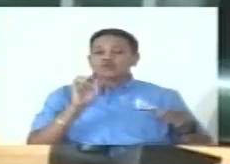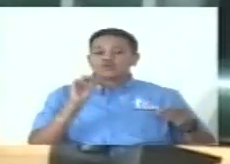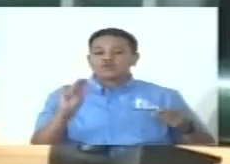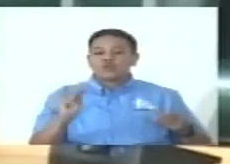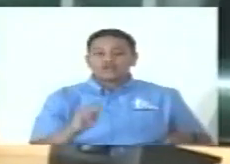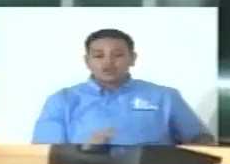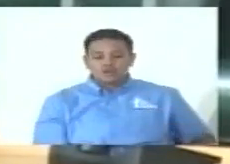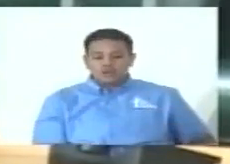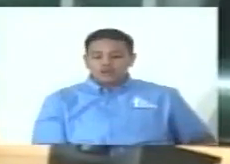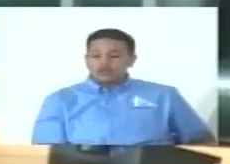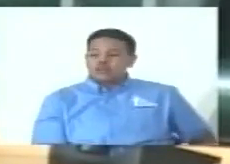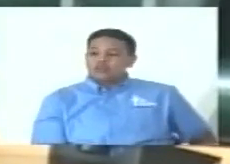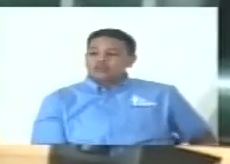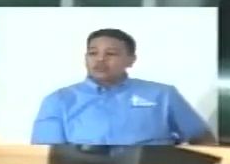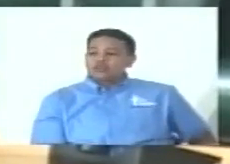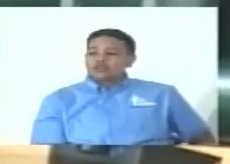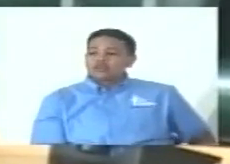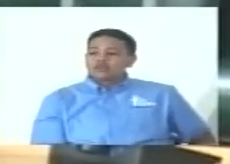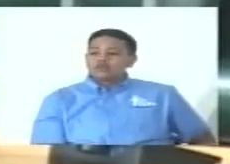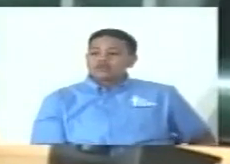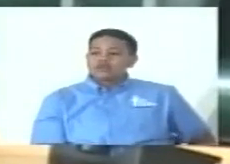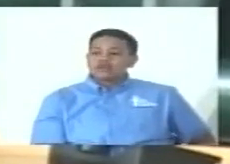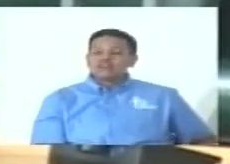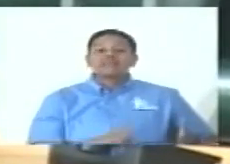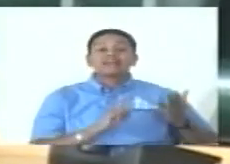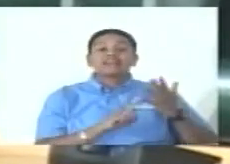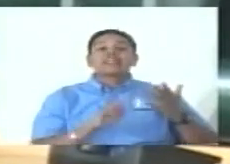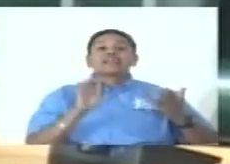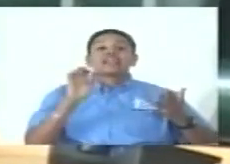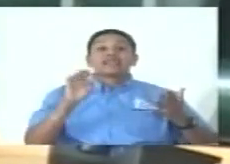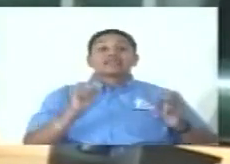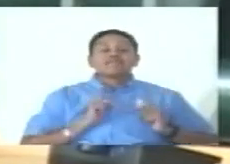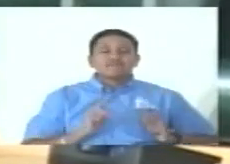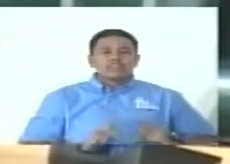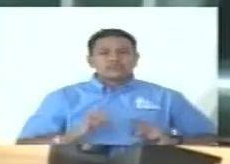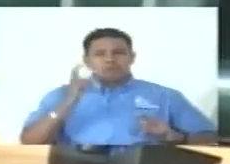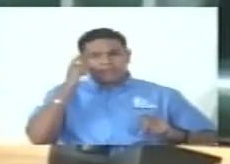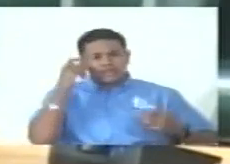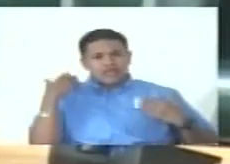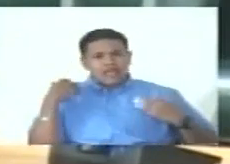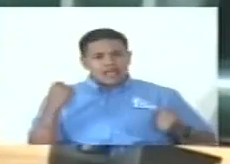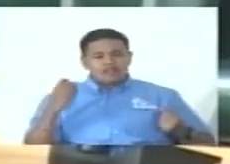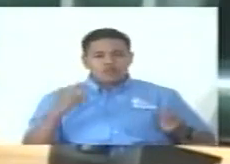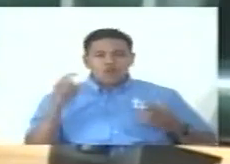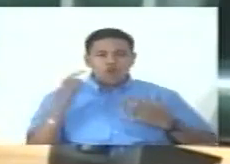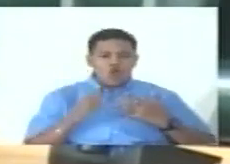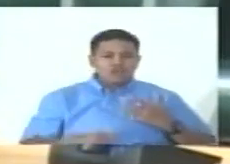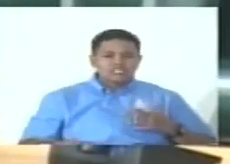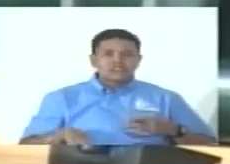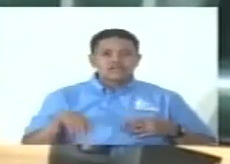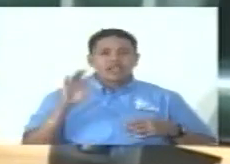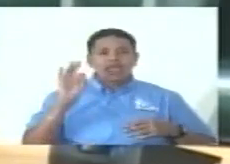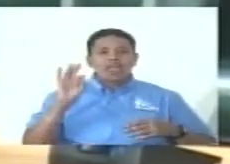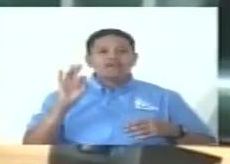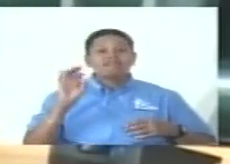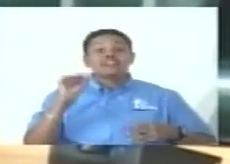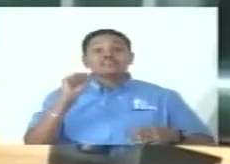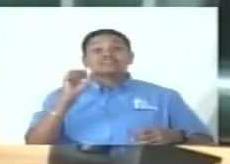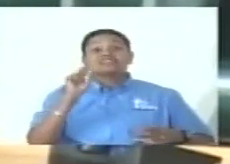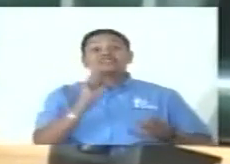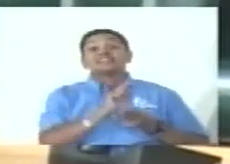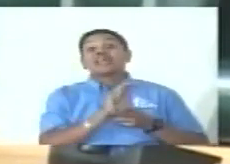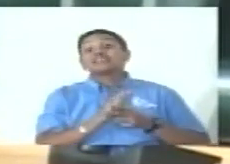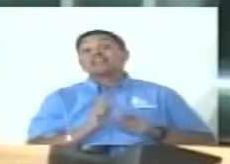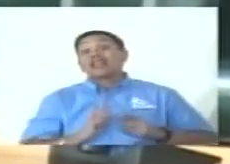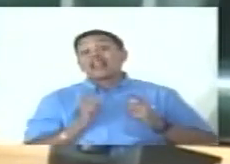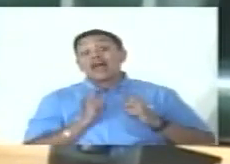E, physical or mental health or condition. F, sex life, G, the alleged